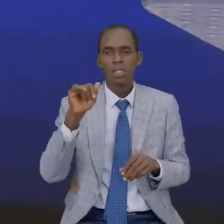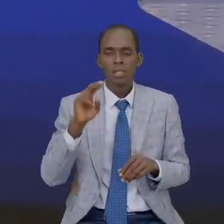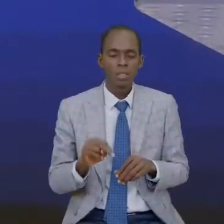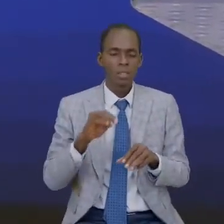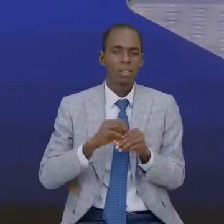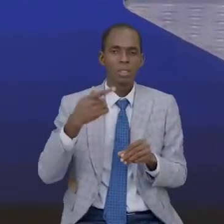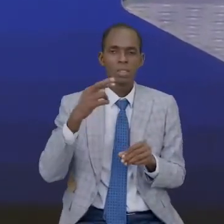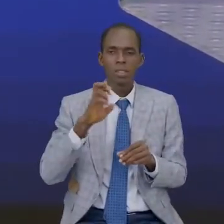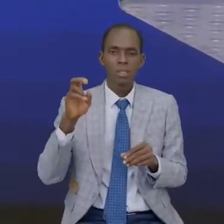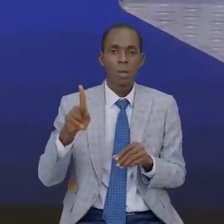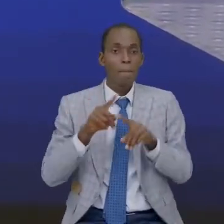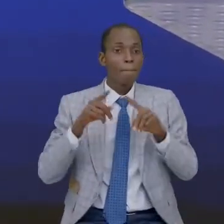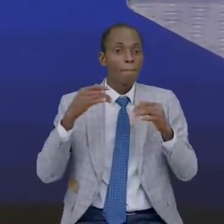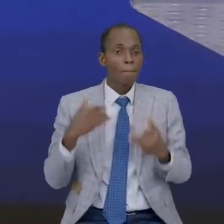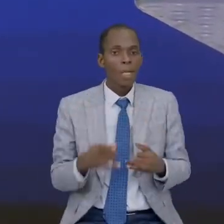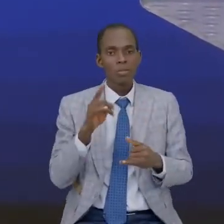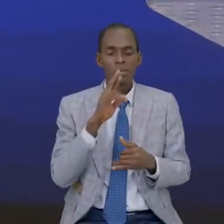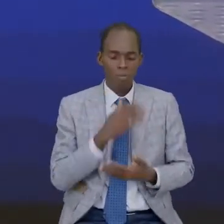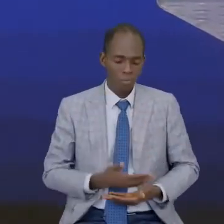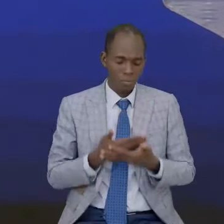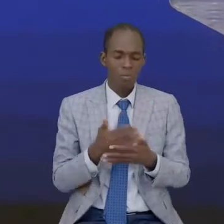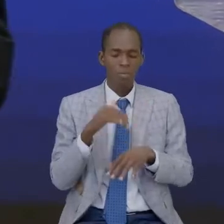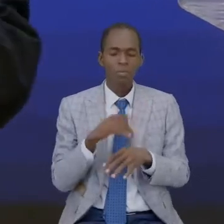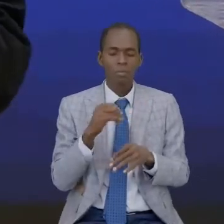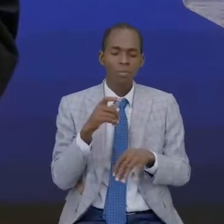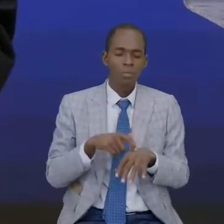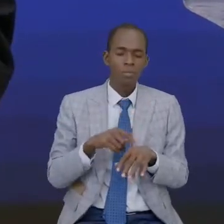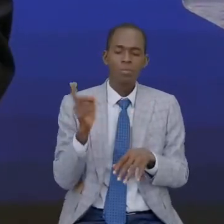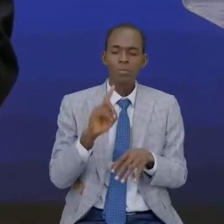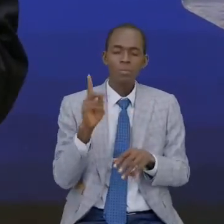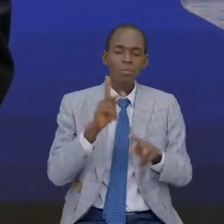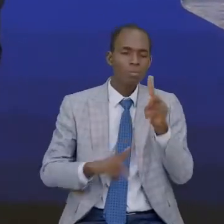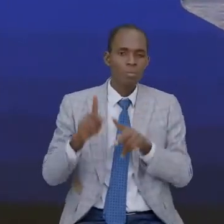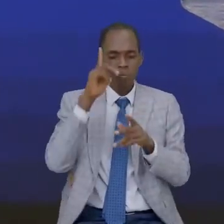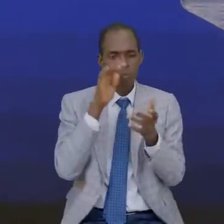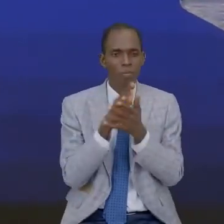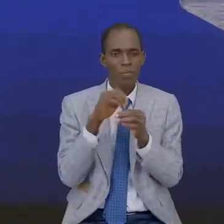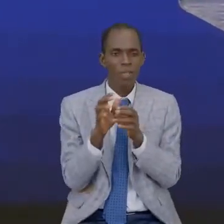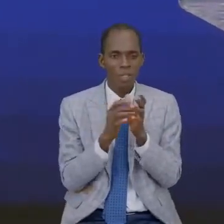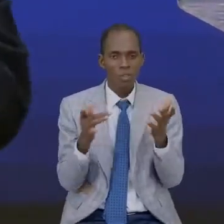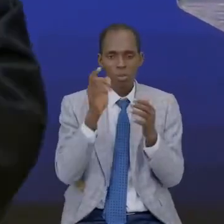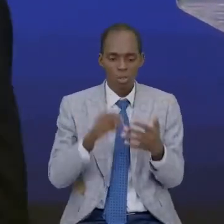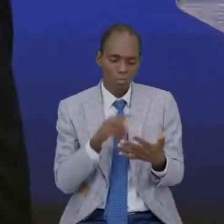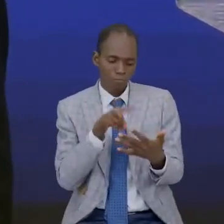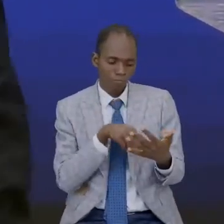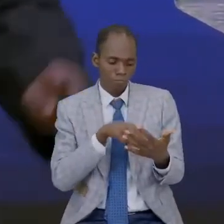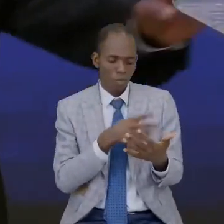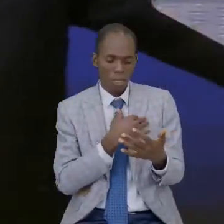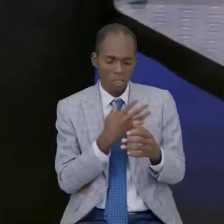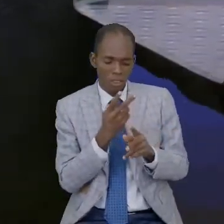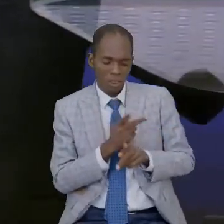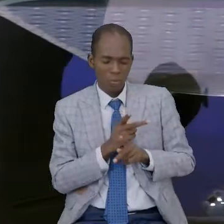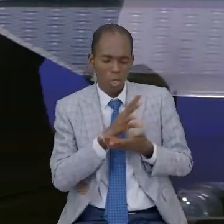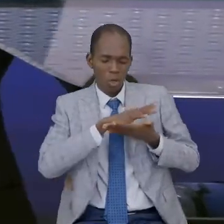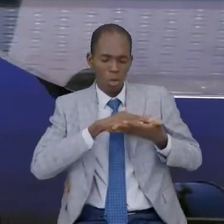now you are born at a time when the Bible is available, and then you can read, and then you can have a copy of the Bible